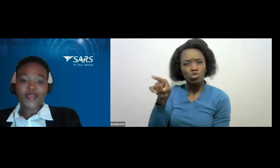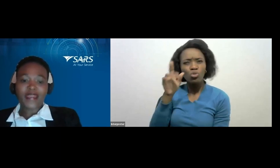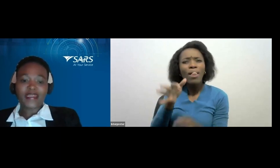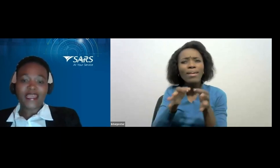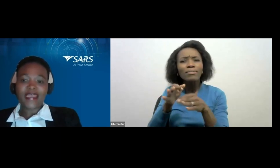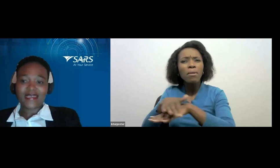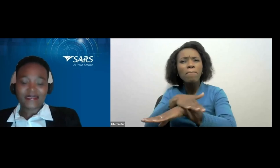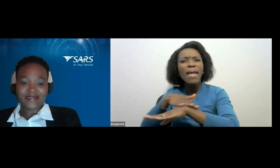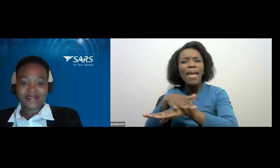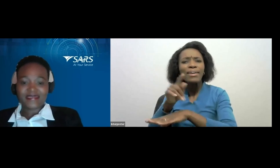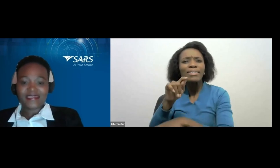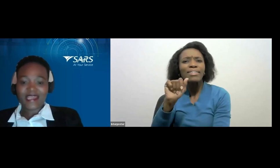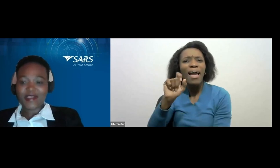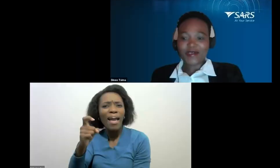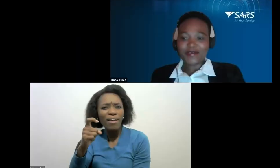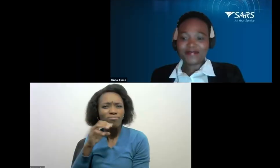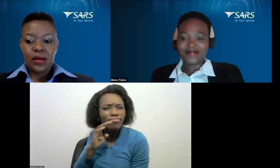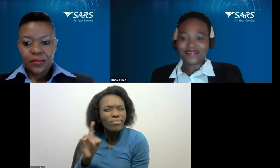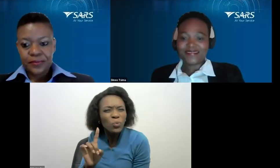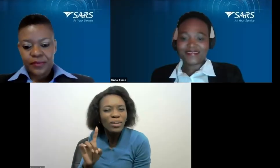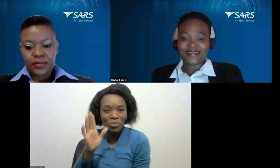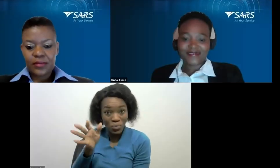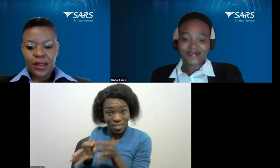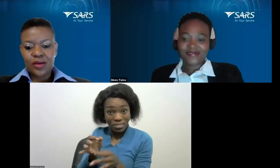to you, Nanile. Thank you.